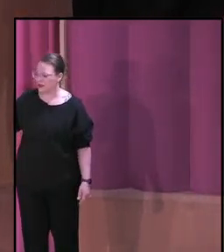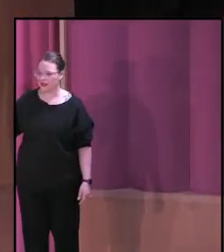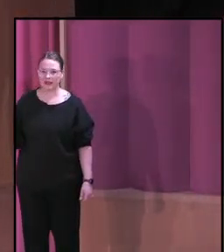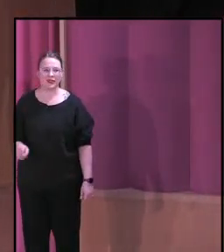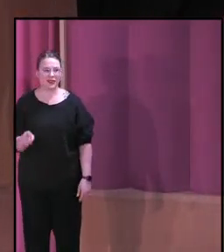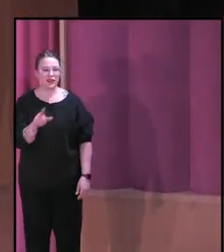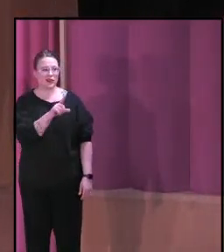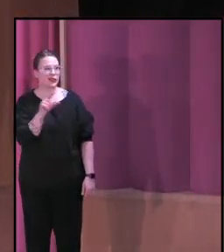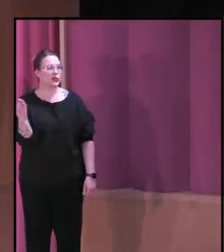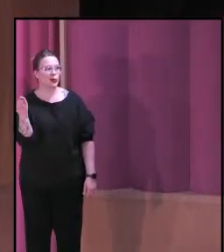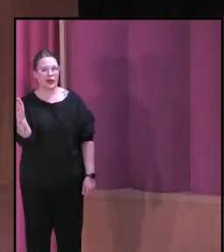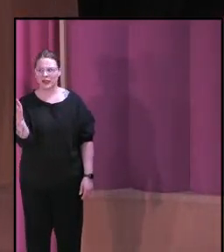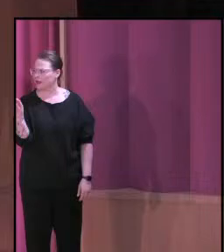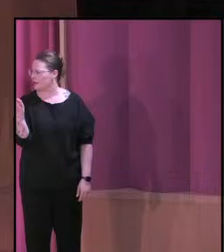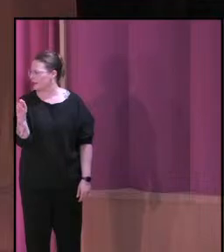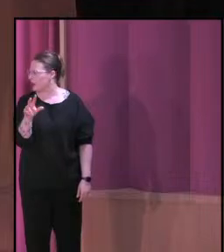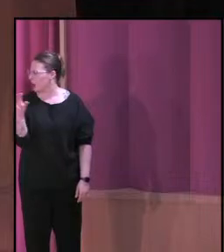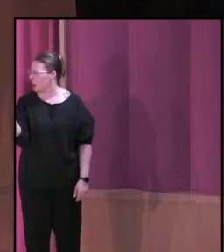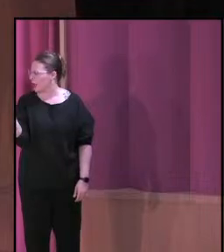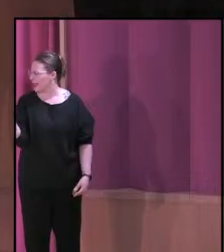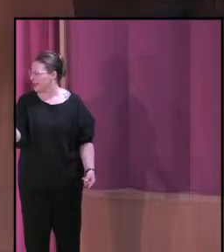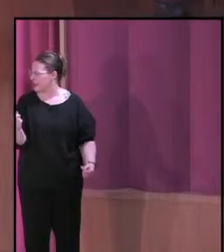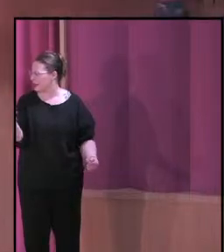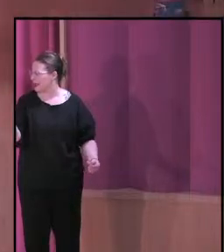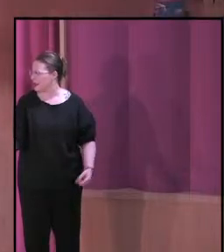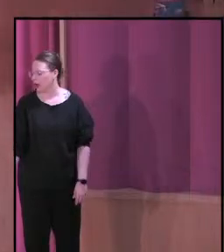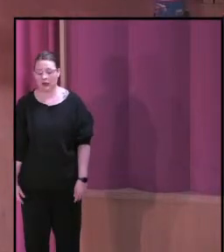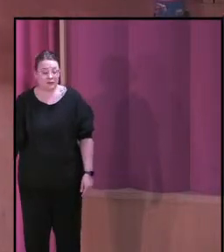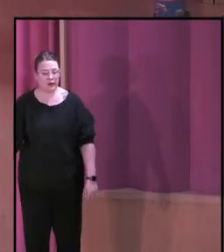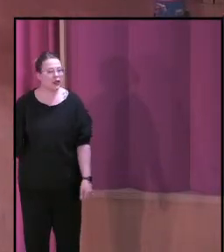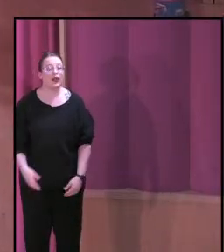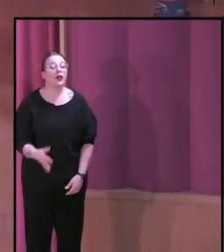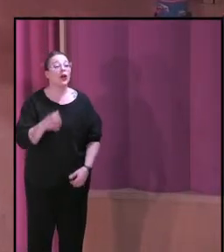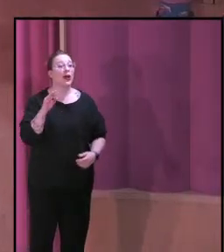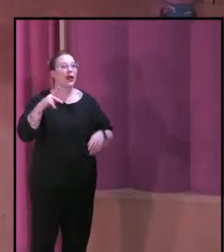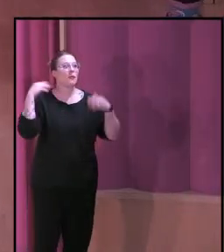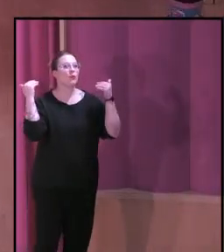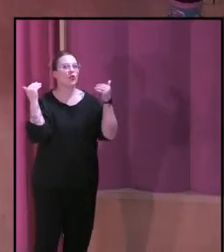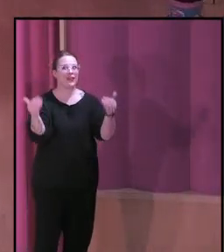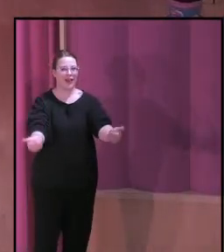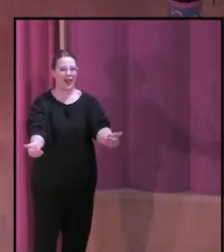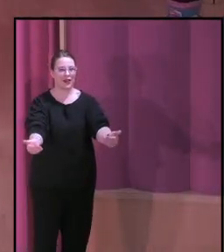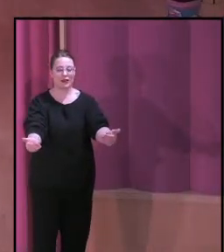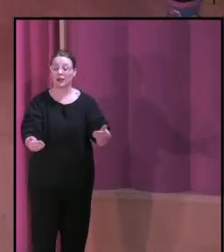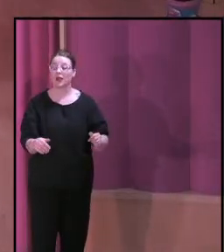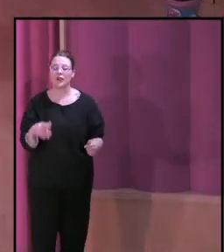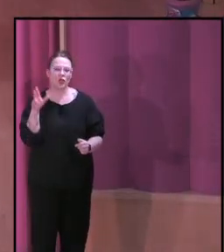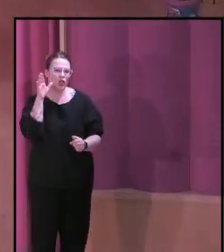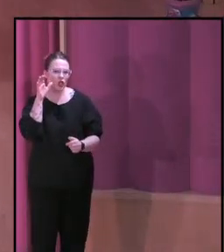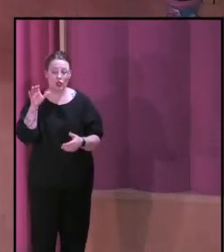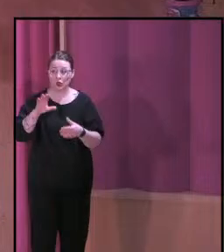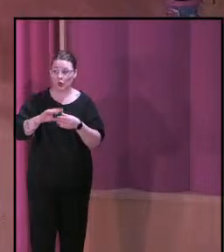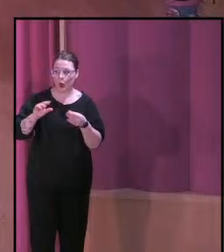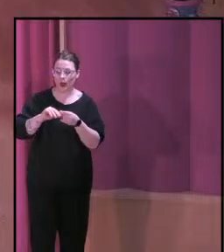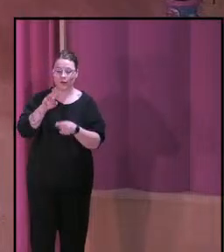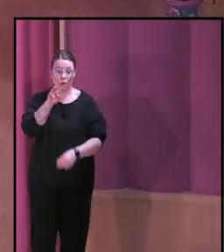High 30s? Okay, let's move on. So we're going to do a trick together. Have you ever heard the story of William